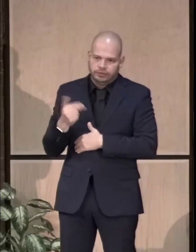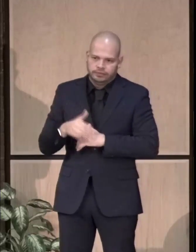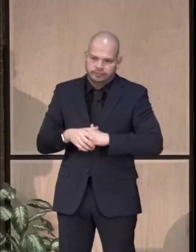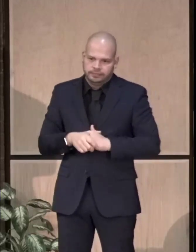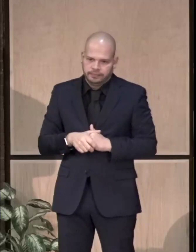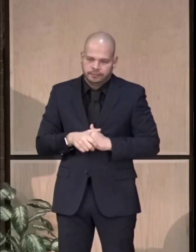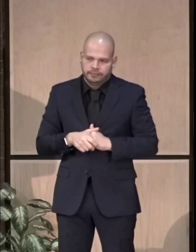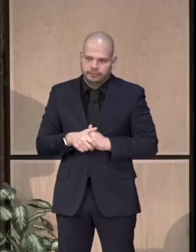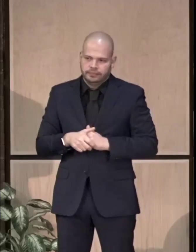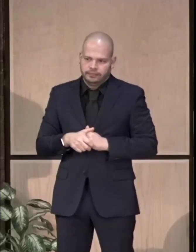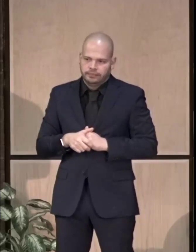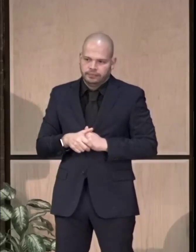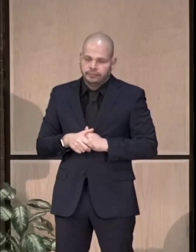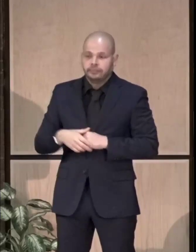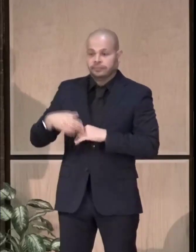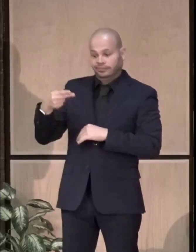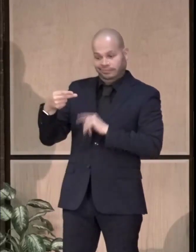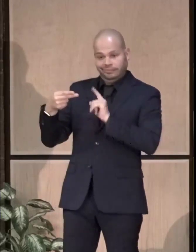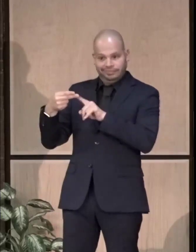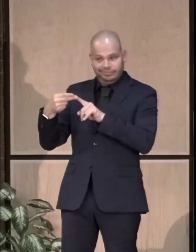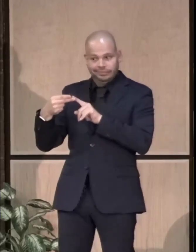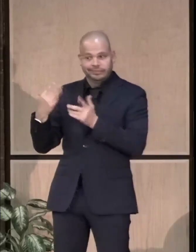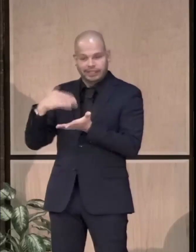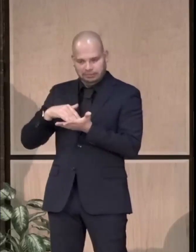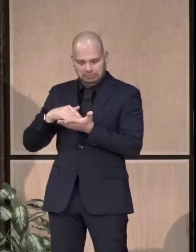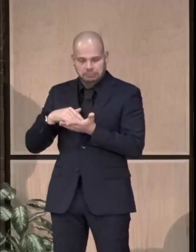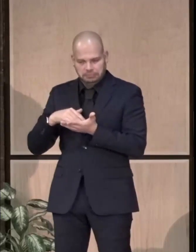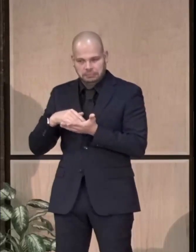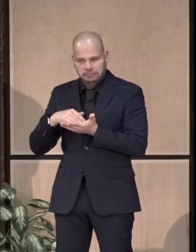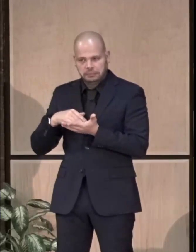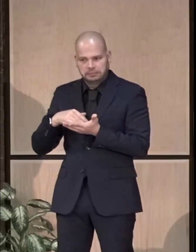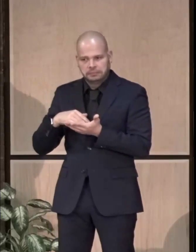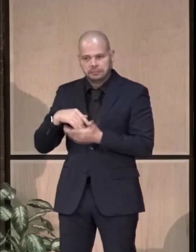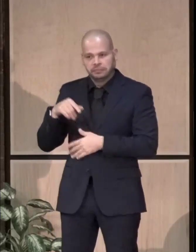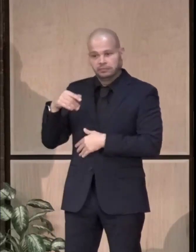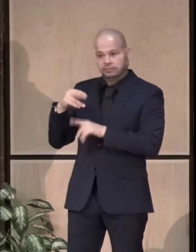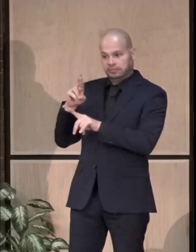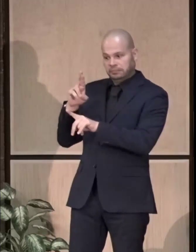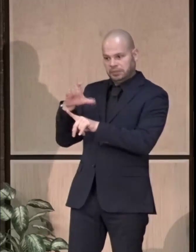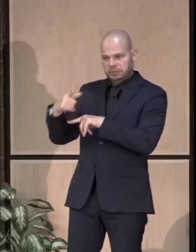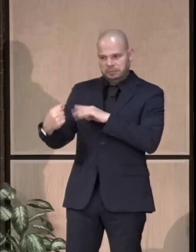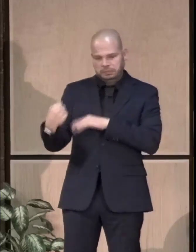Hodgson reports to you that Card had punched him? Yes.